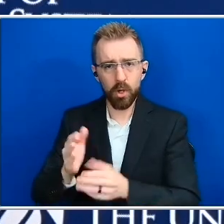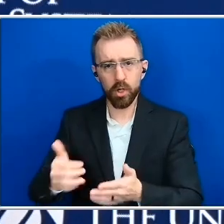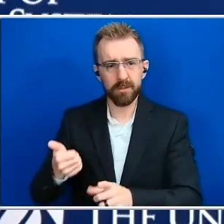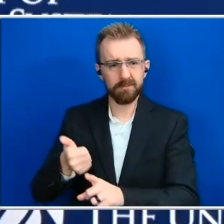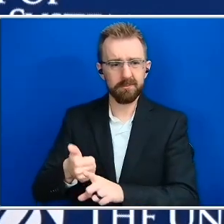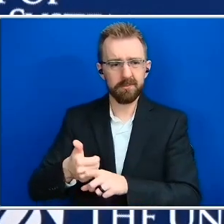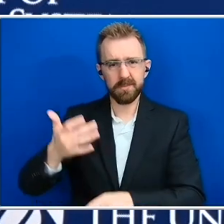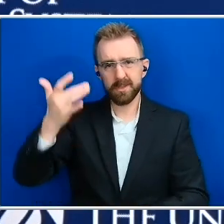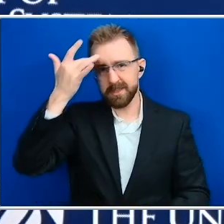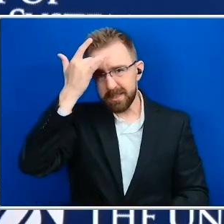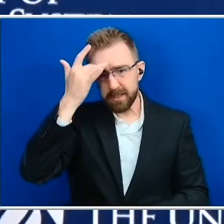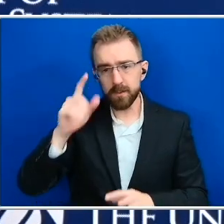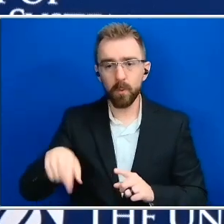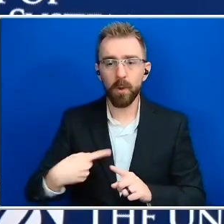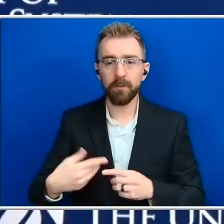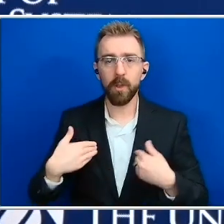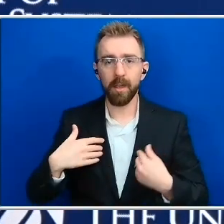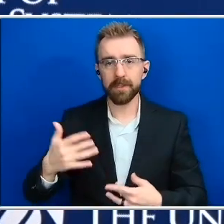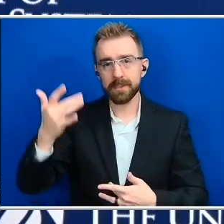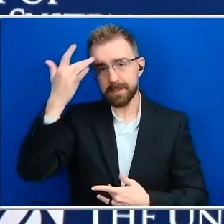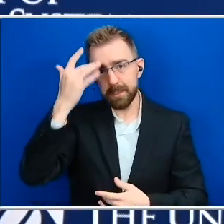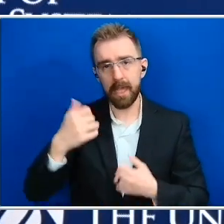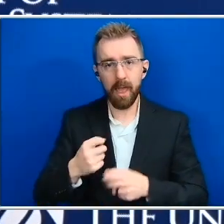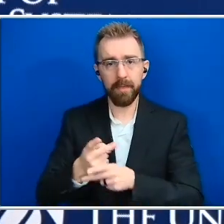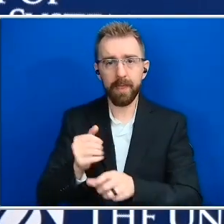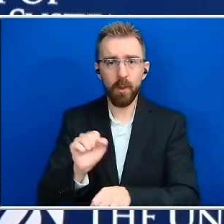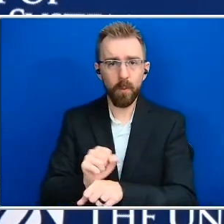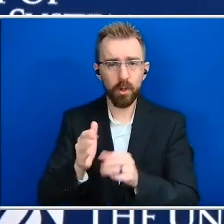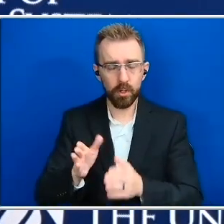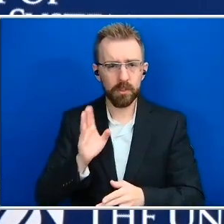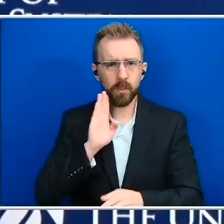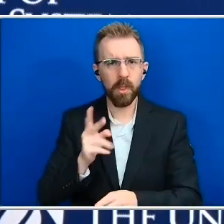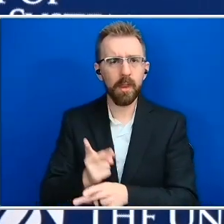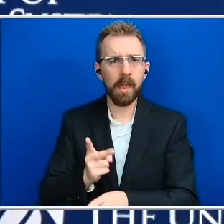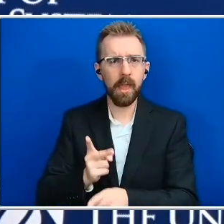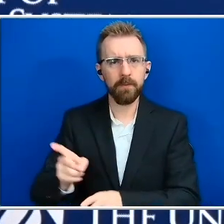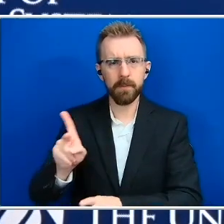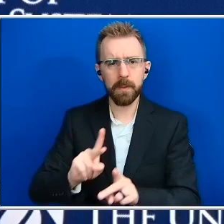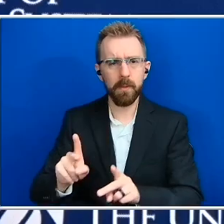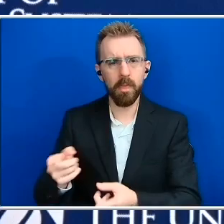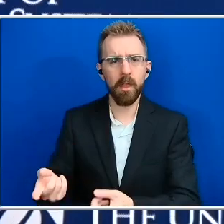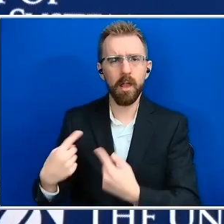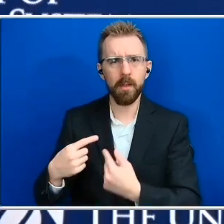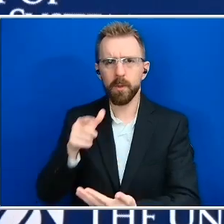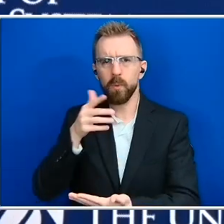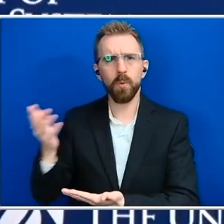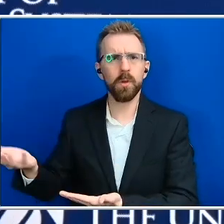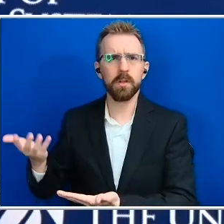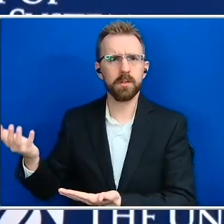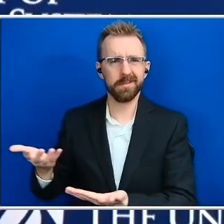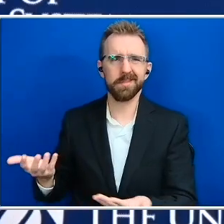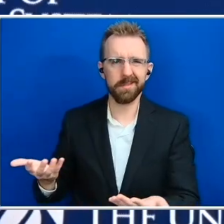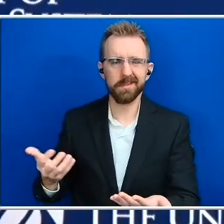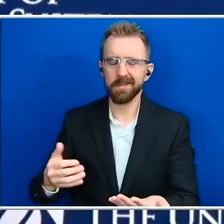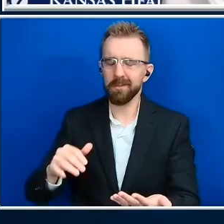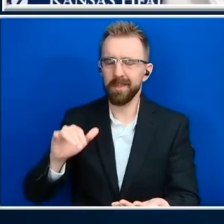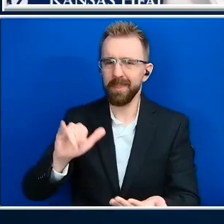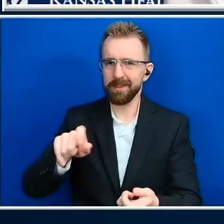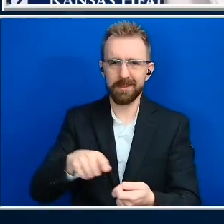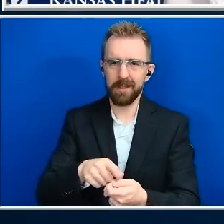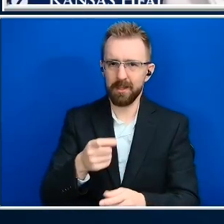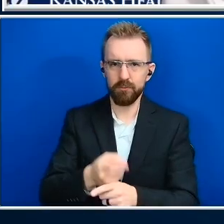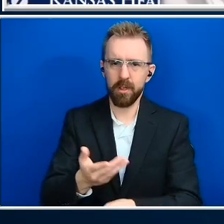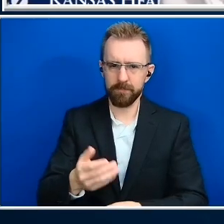have sick healthcare workers, who are going to take care of the people that come in that are needing care as well? So I think you're exactly right on that. All right, thank